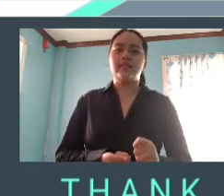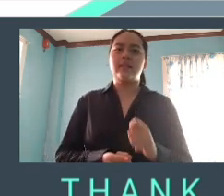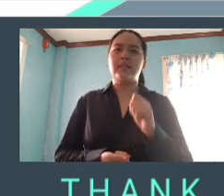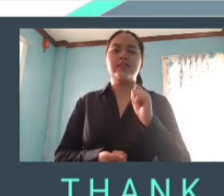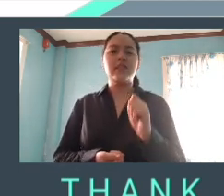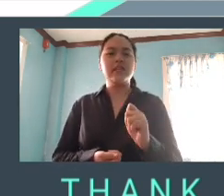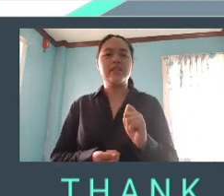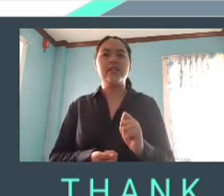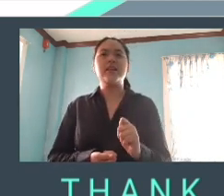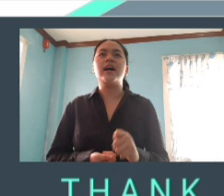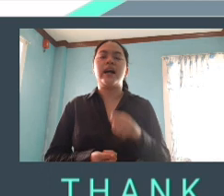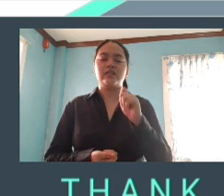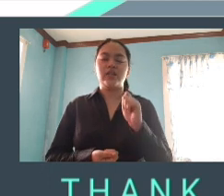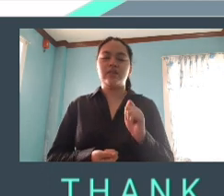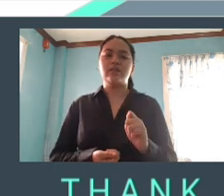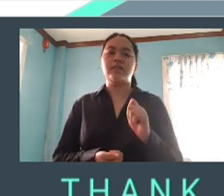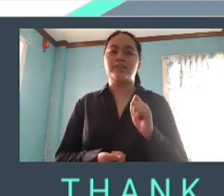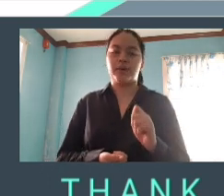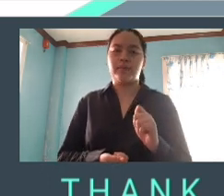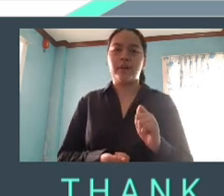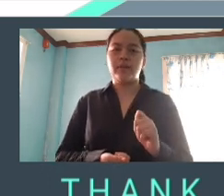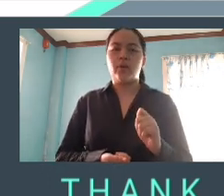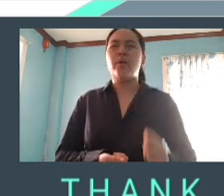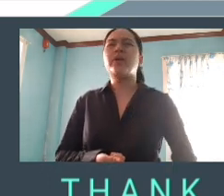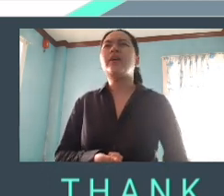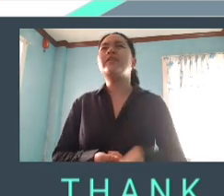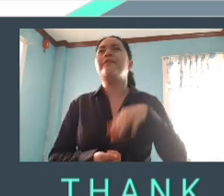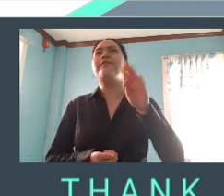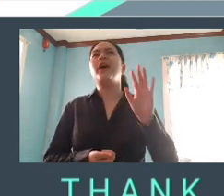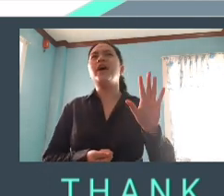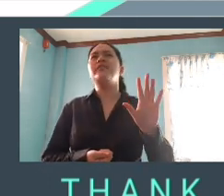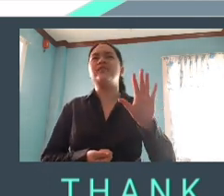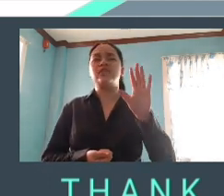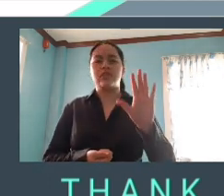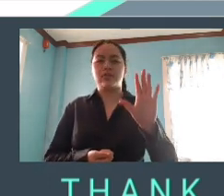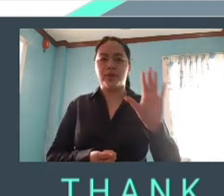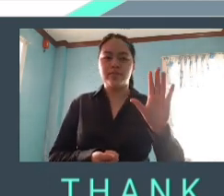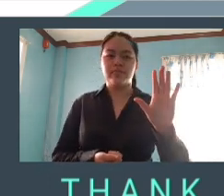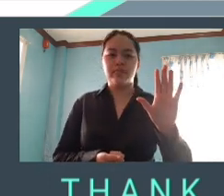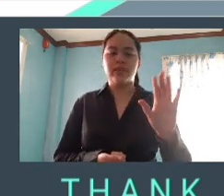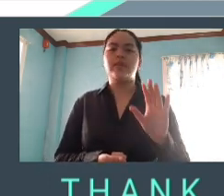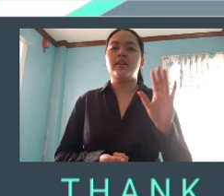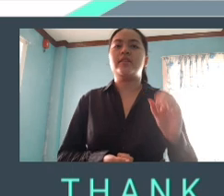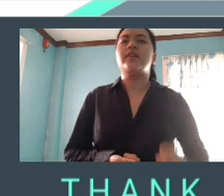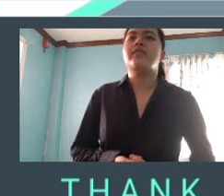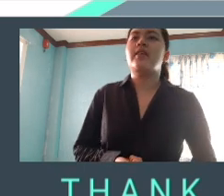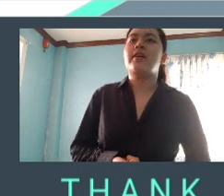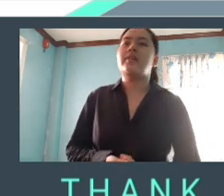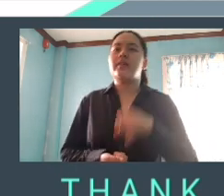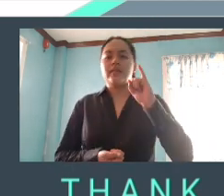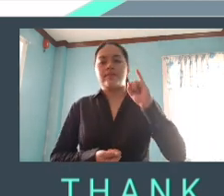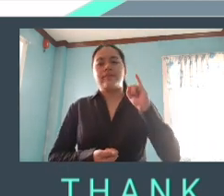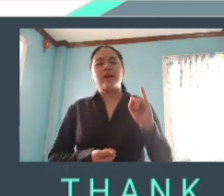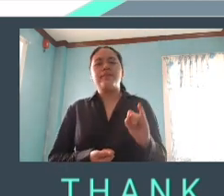Yes, it is the angiosperm. Now, what are the 5 angiosperm? Yes, there